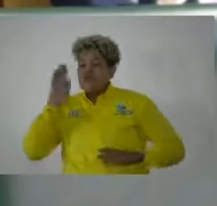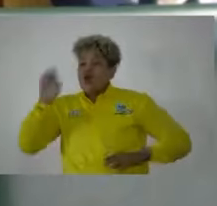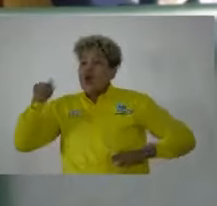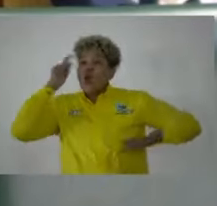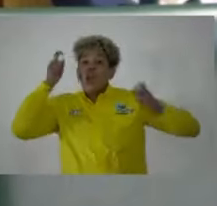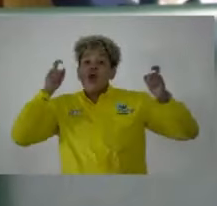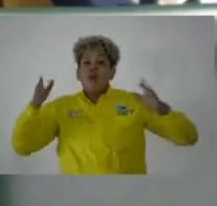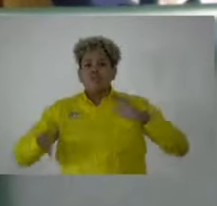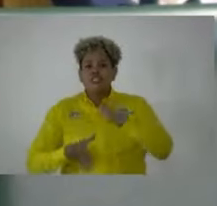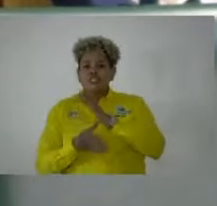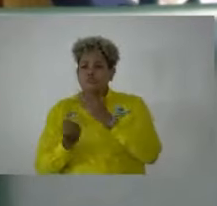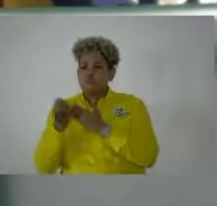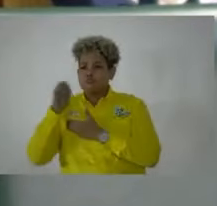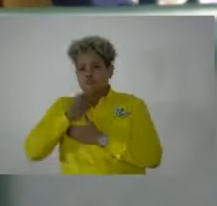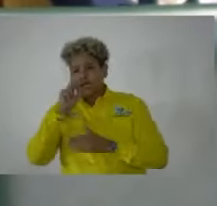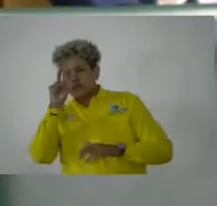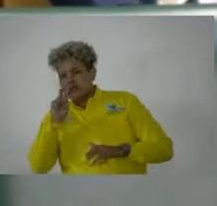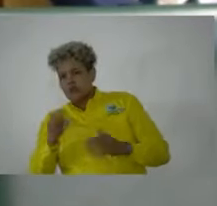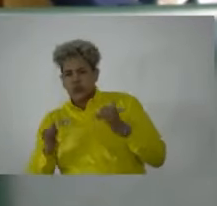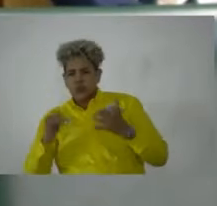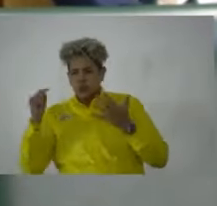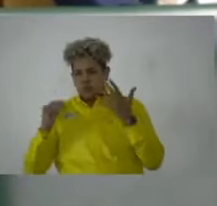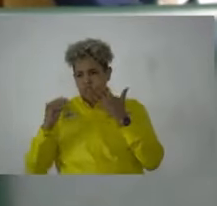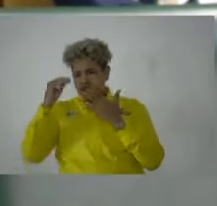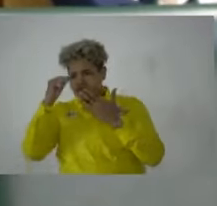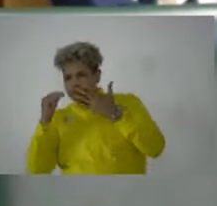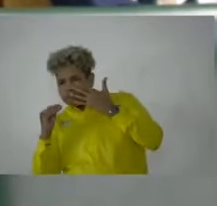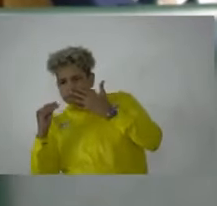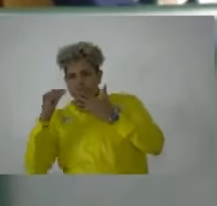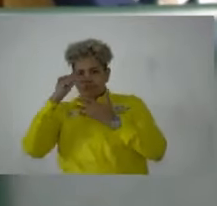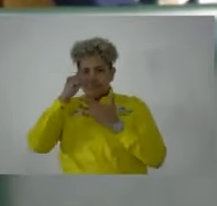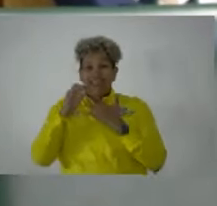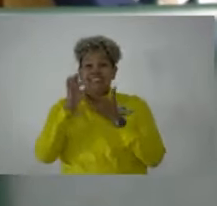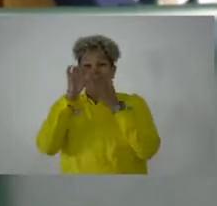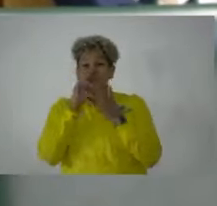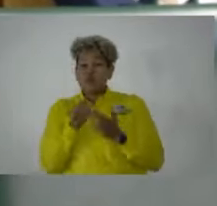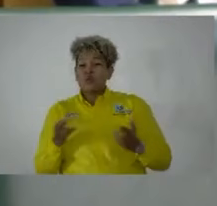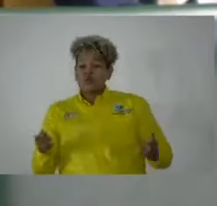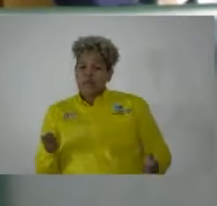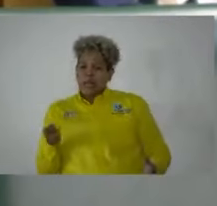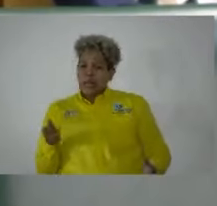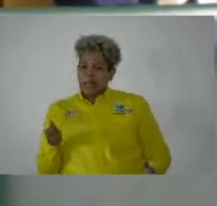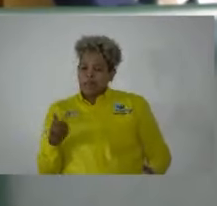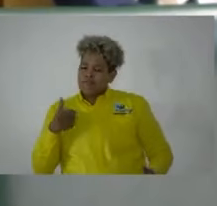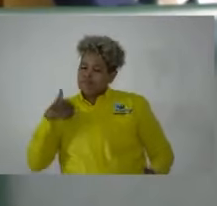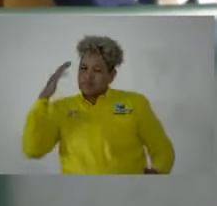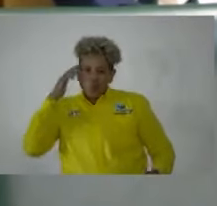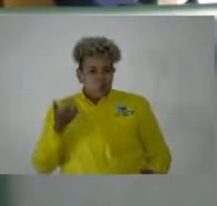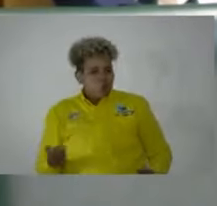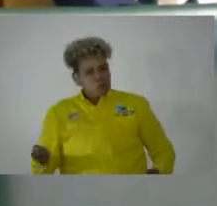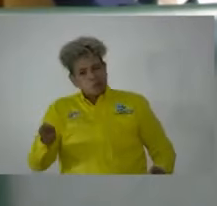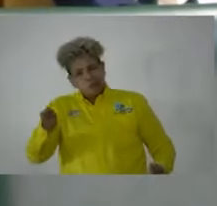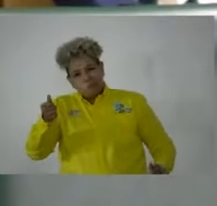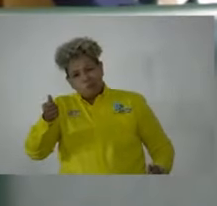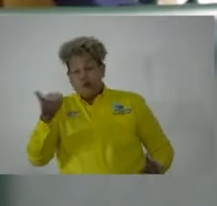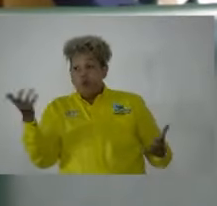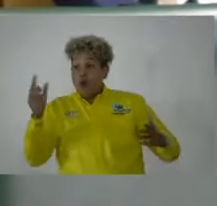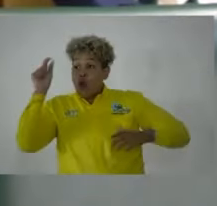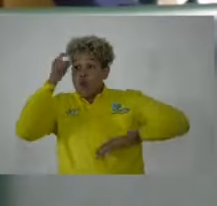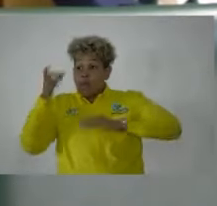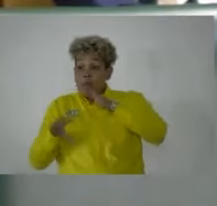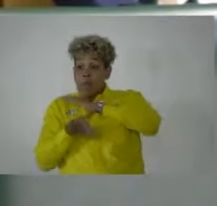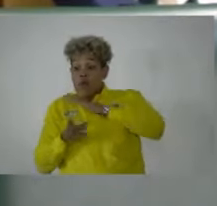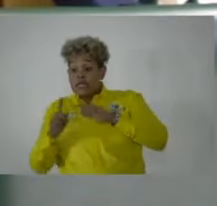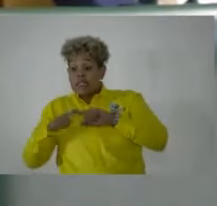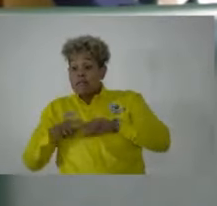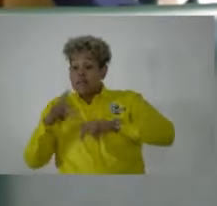is about prioritization, especially when resources are limited, and they're always limited. What governments prioritize determines